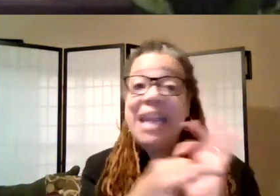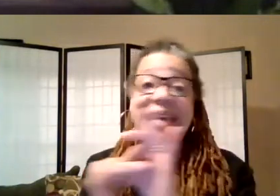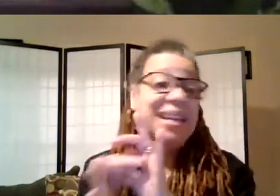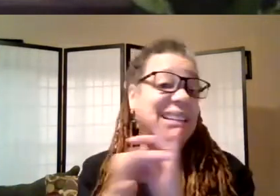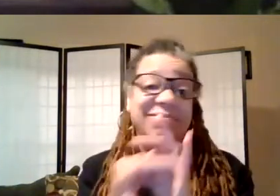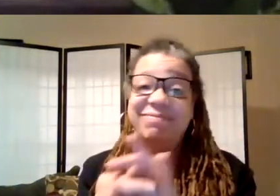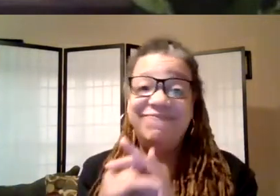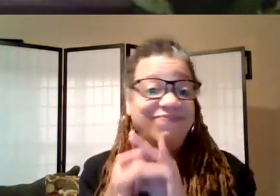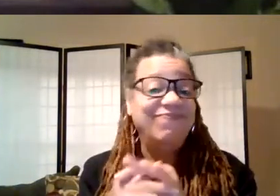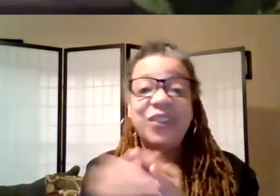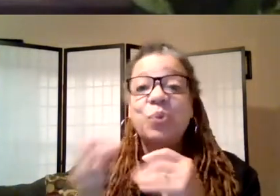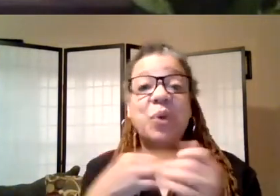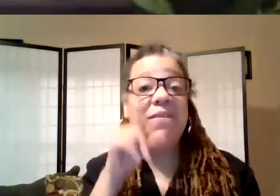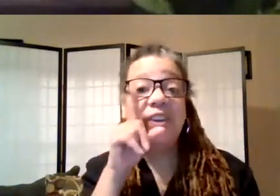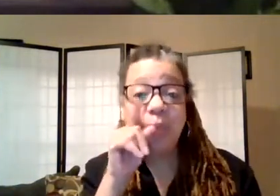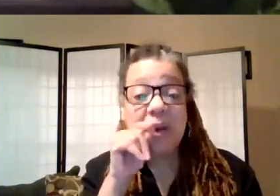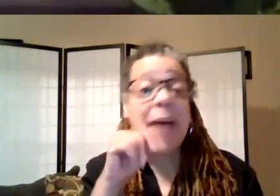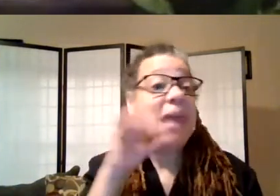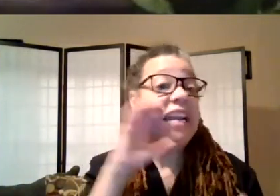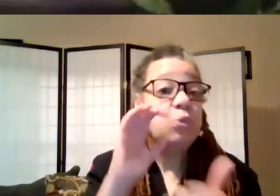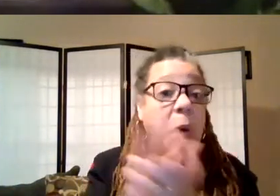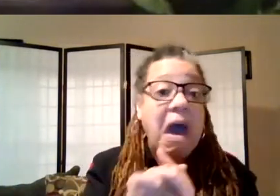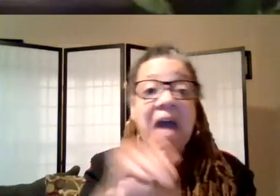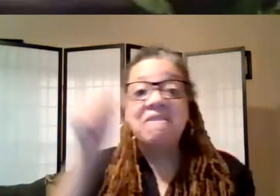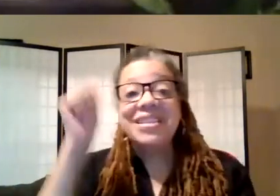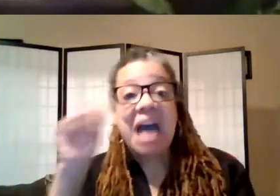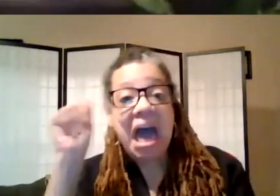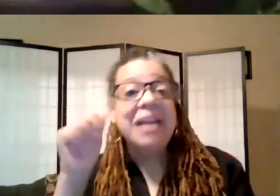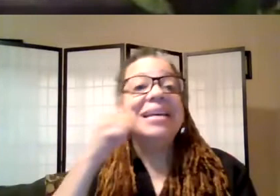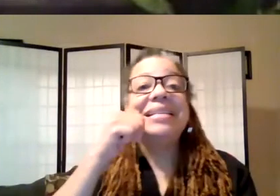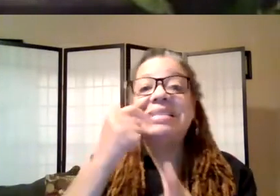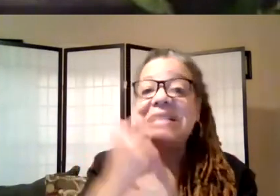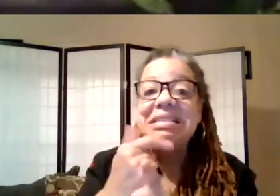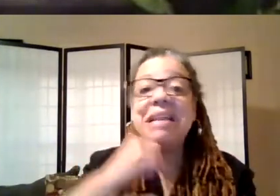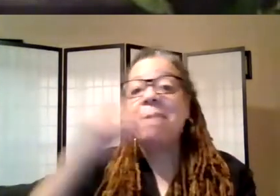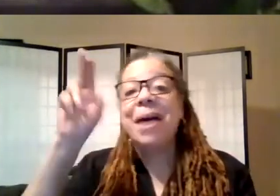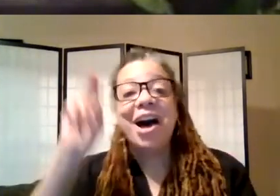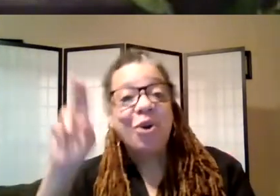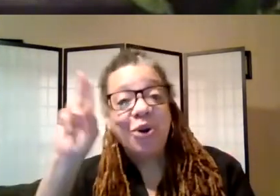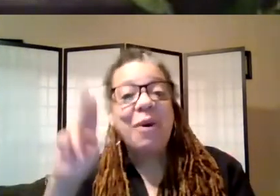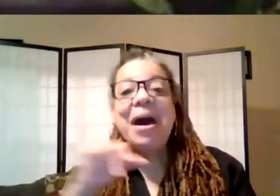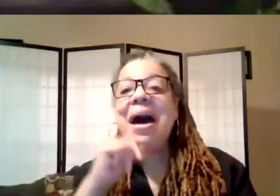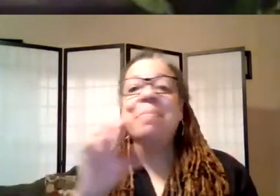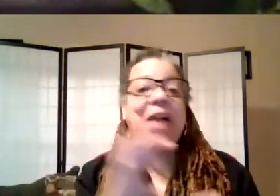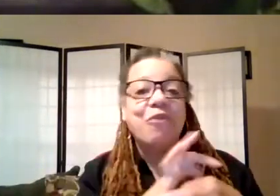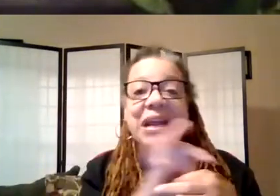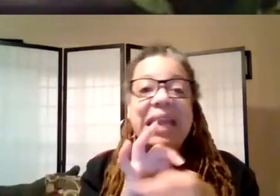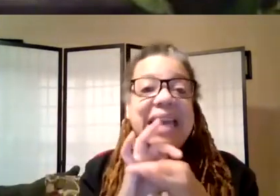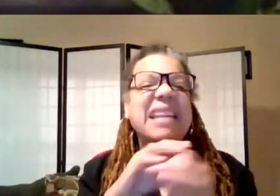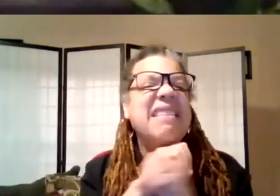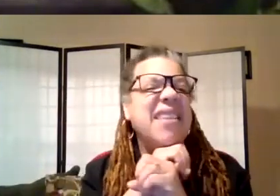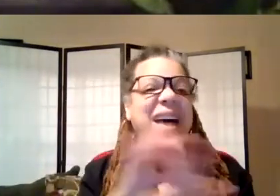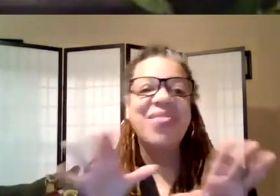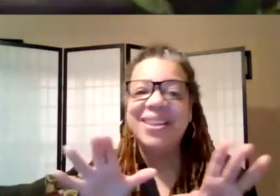whatever the Twitter trolls say. I'm not his wife, his aunt. He's not my uncle. not related to him, period.